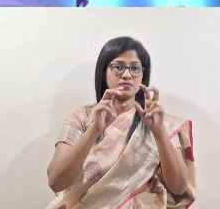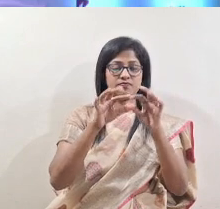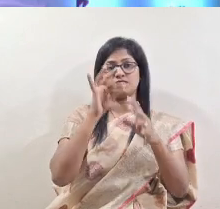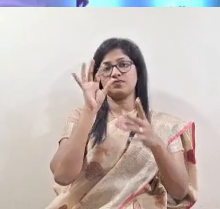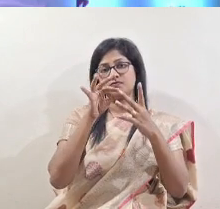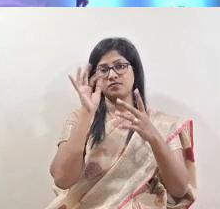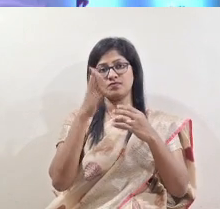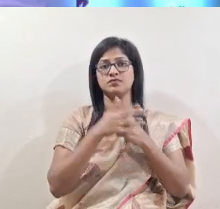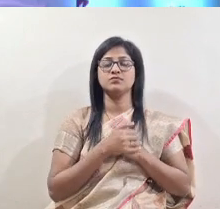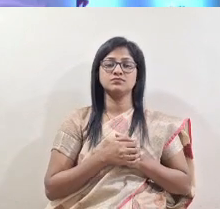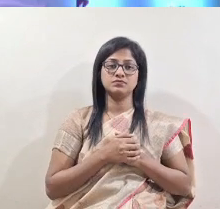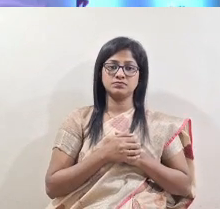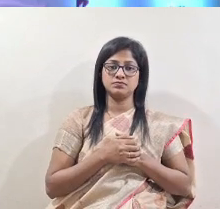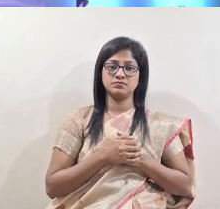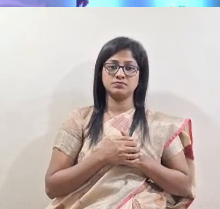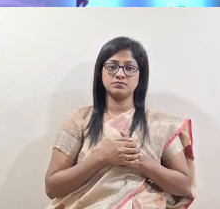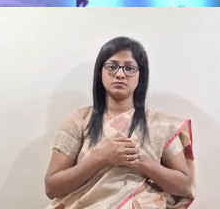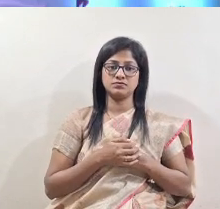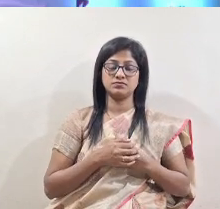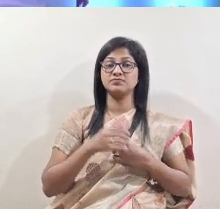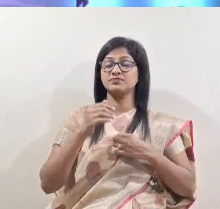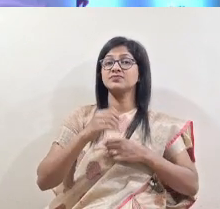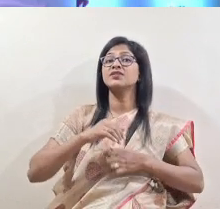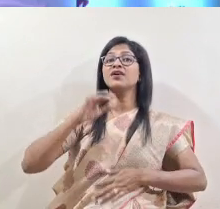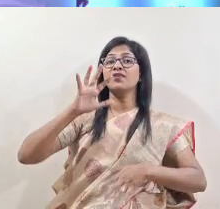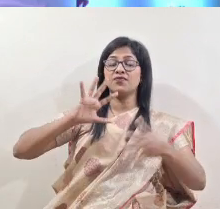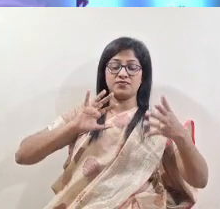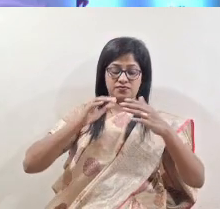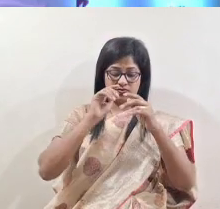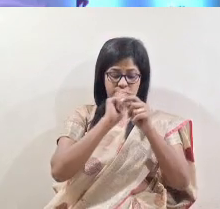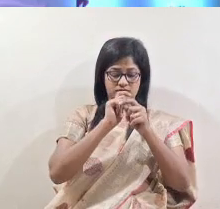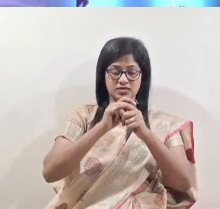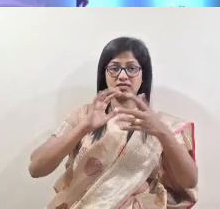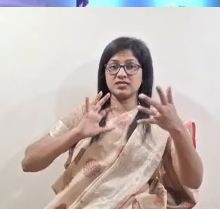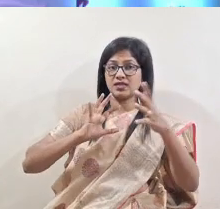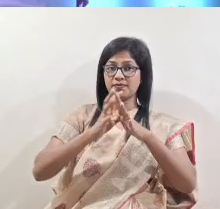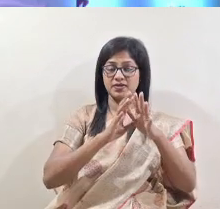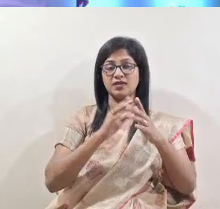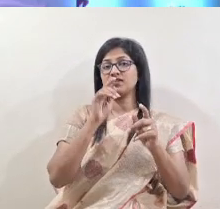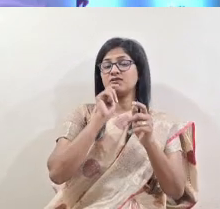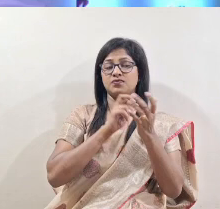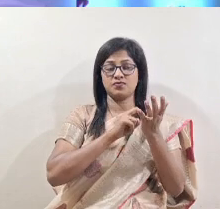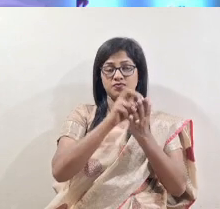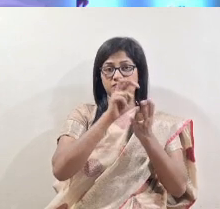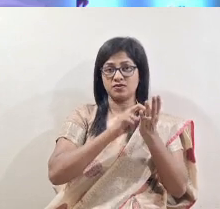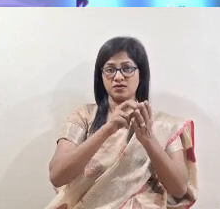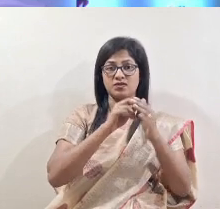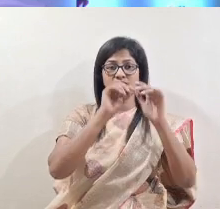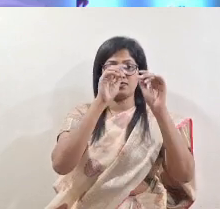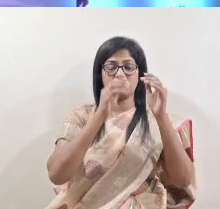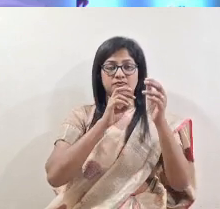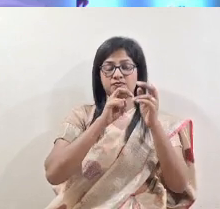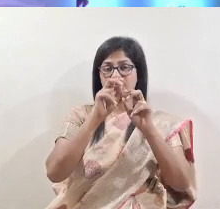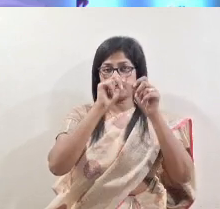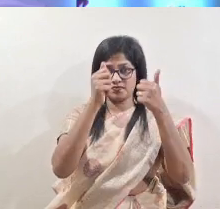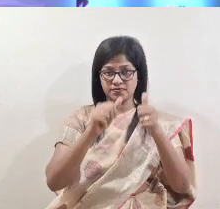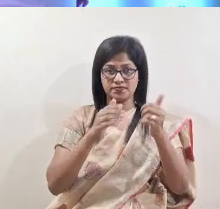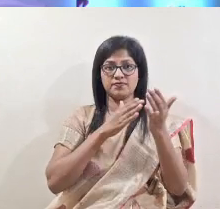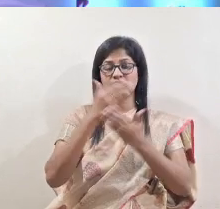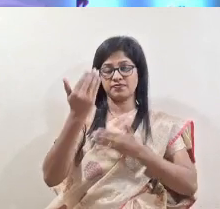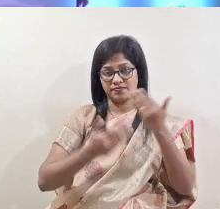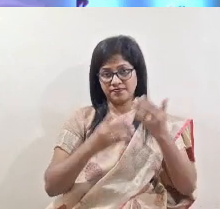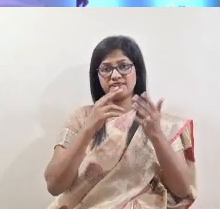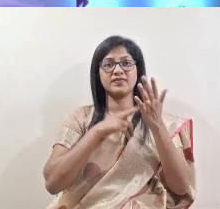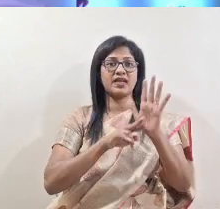and the observed choices. So summarizing my work, So we propose a pedestrian walking behavior model that can account for a